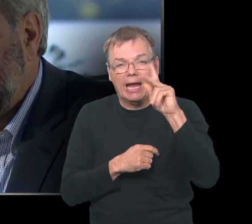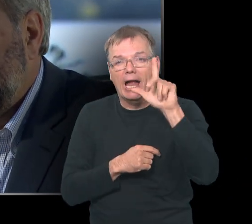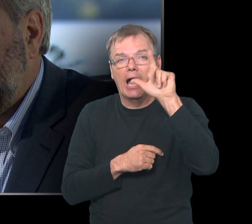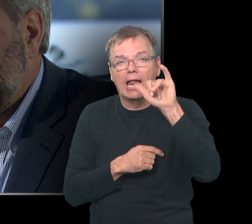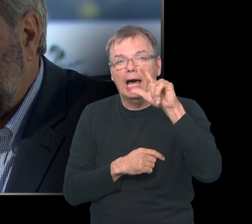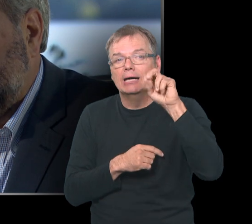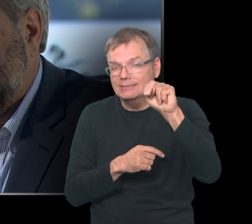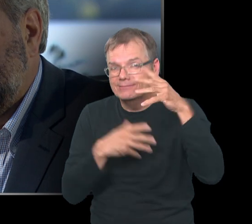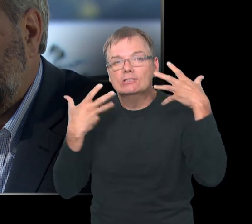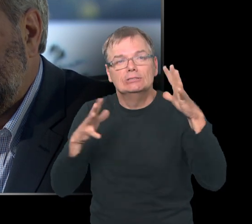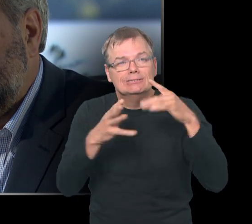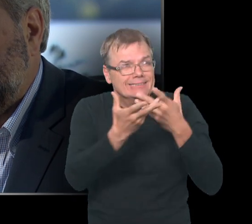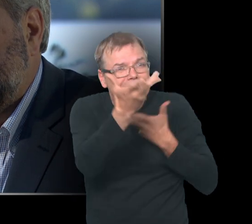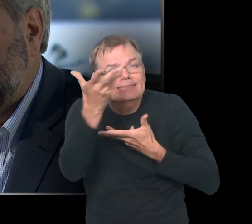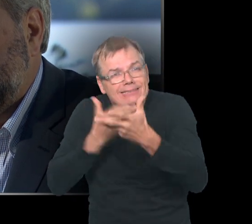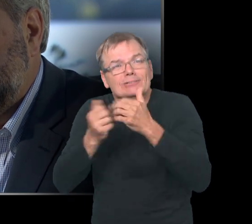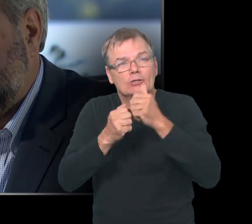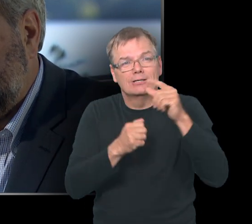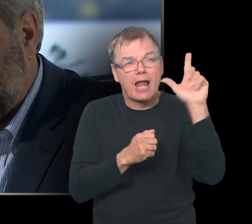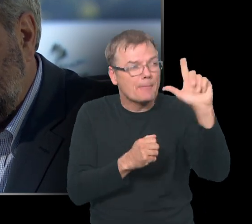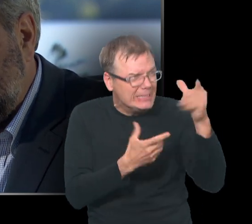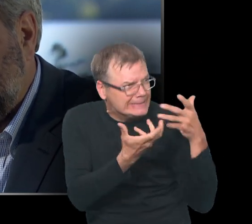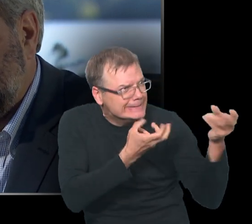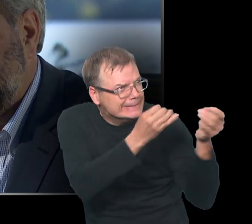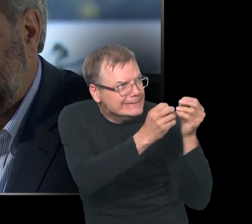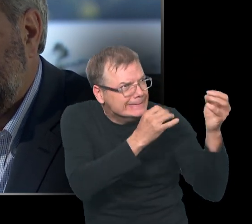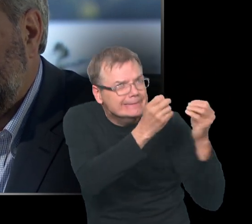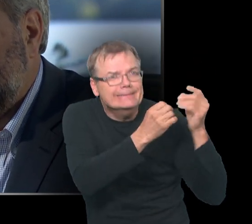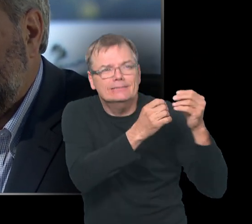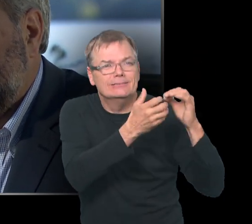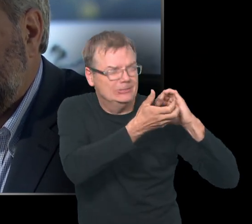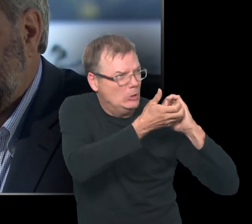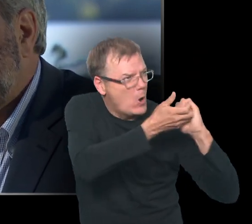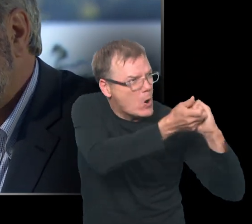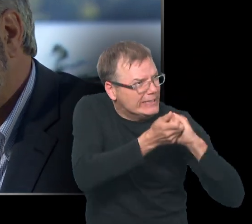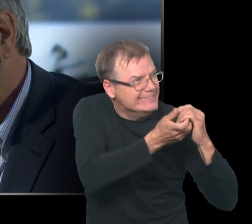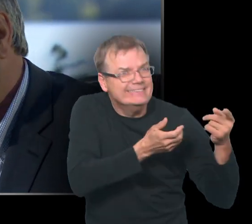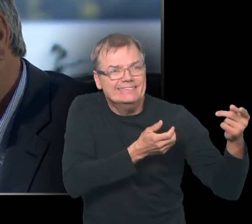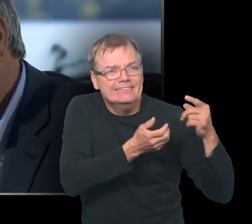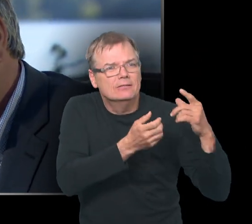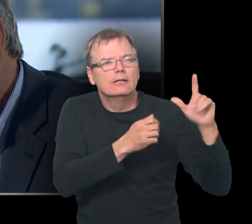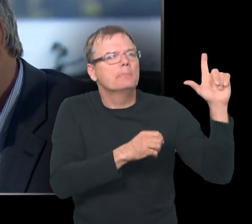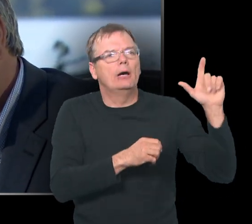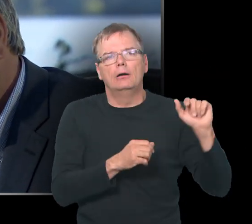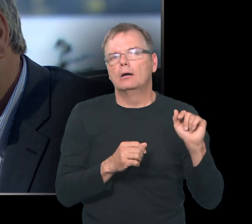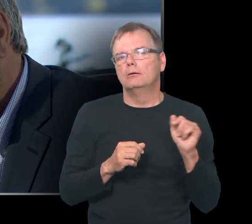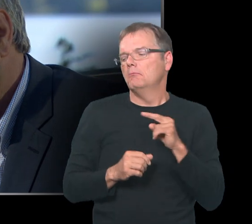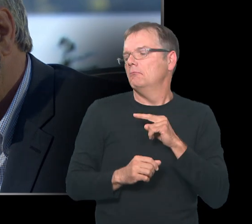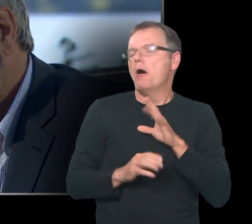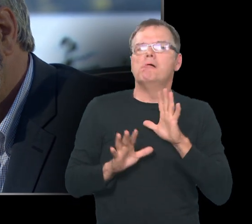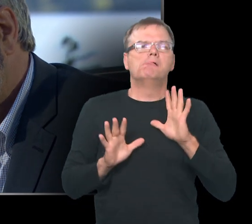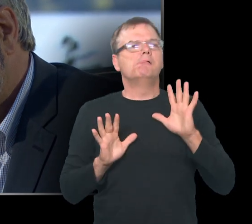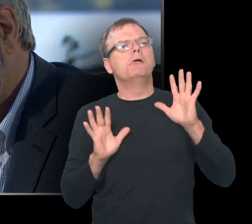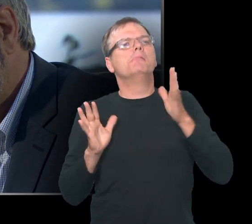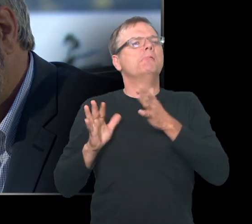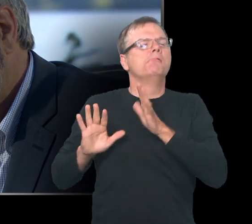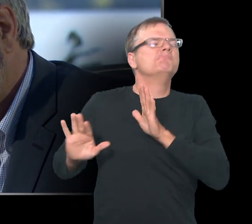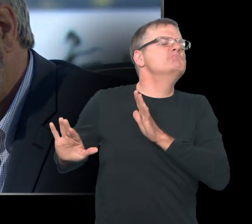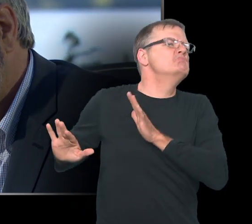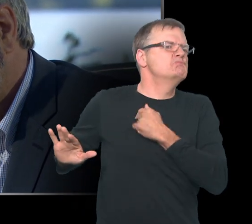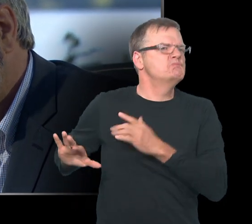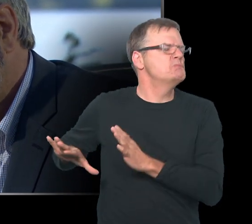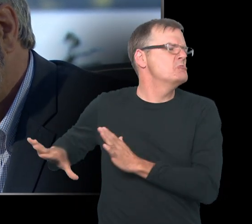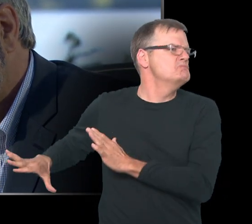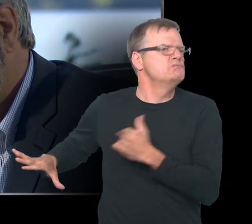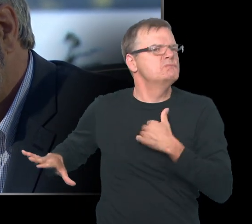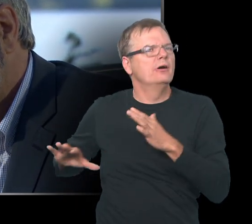included, worked with the Liberals to form a coalition. The Liberals turned up their noses on their own signature, and you know